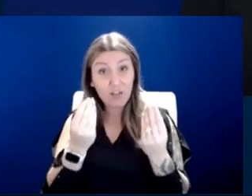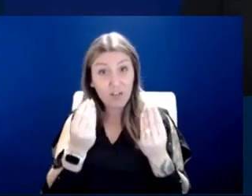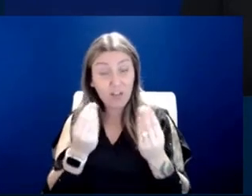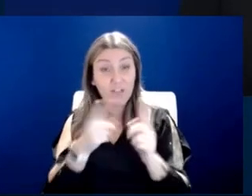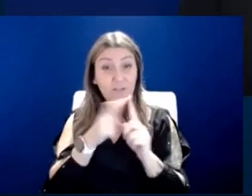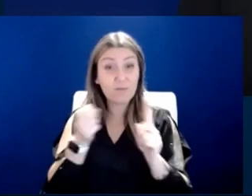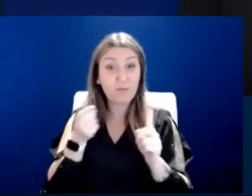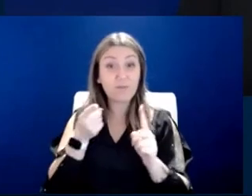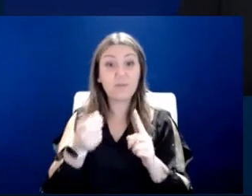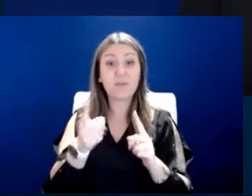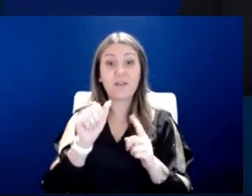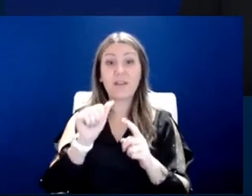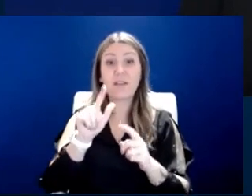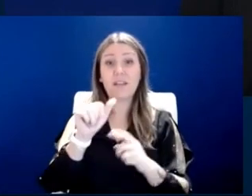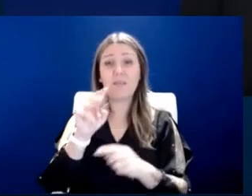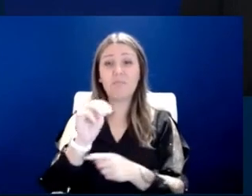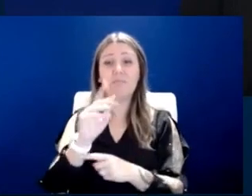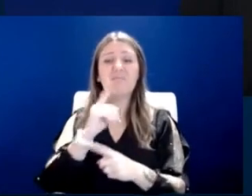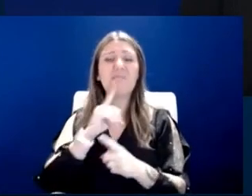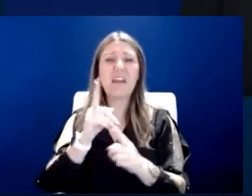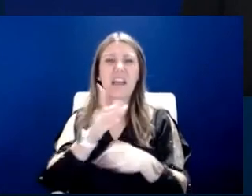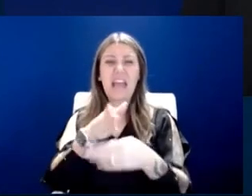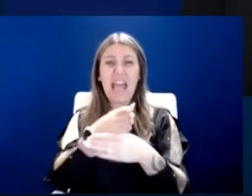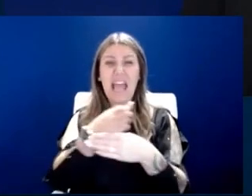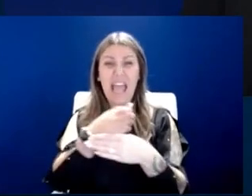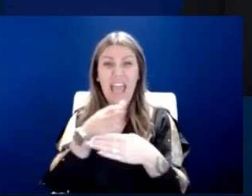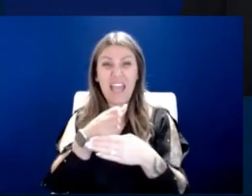us average athletes take away from today?